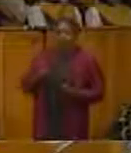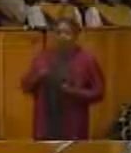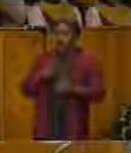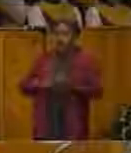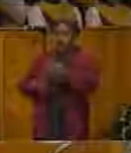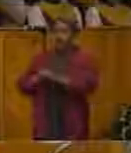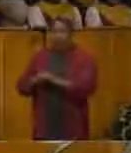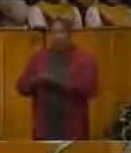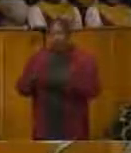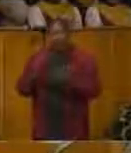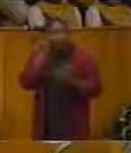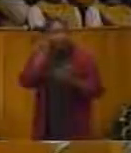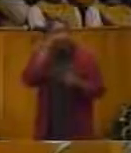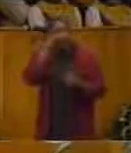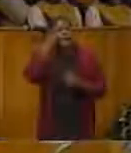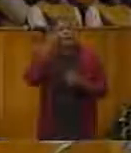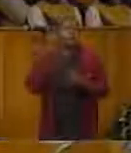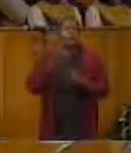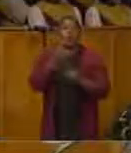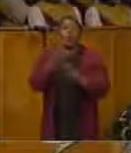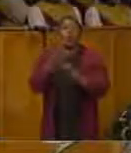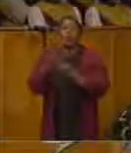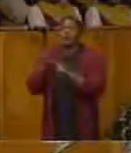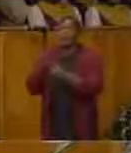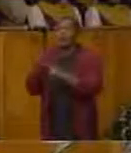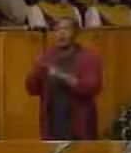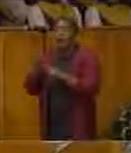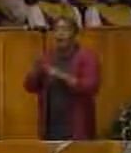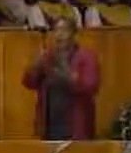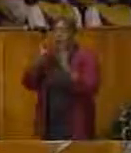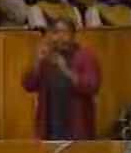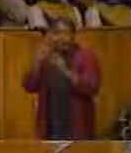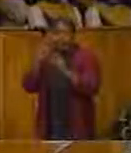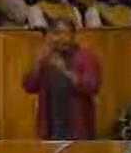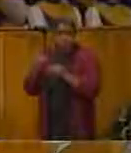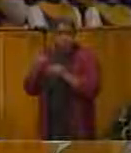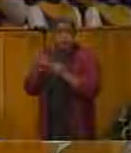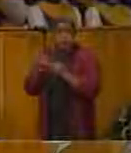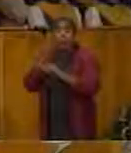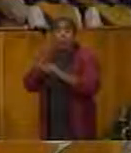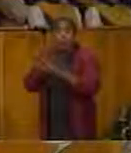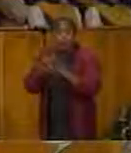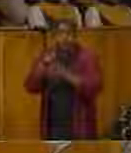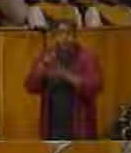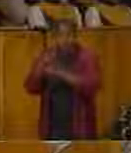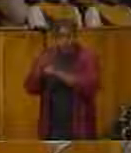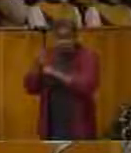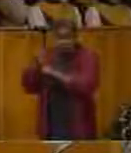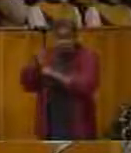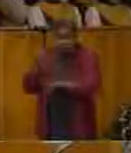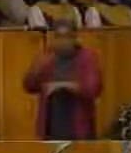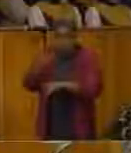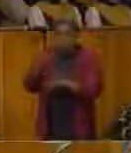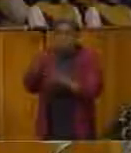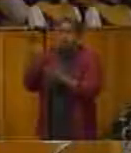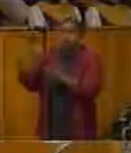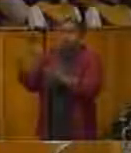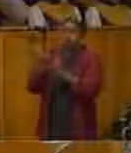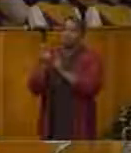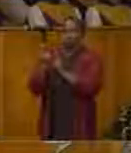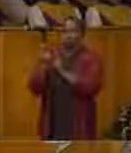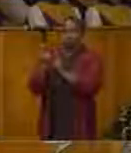Because when you're in the barbershop and people know you're a preacher, They want to engage you in theological